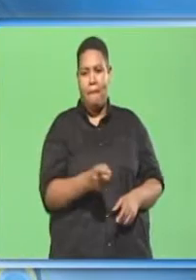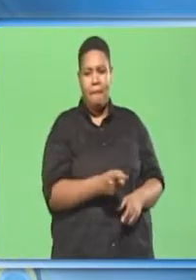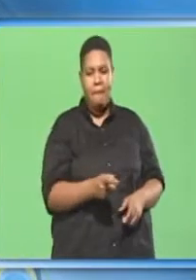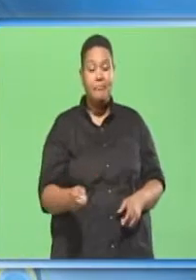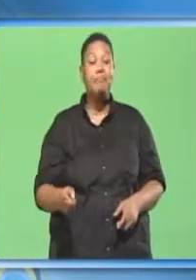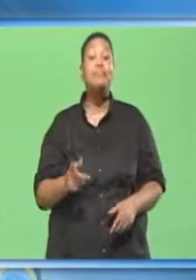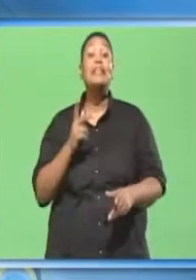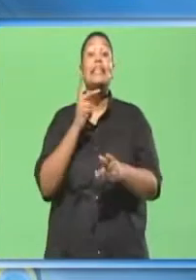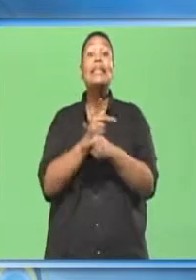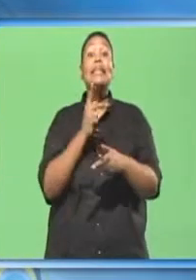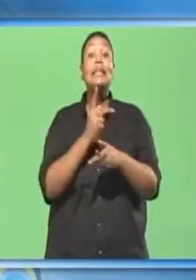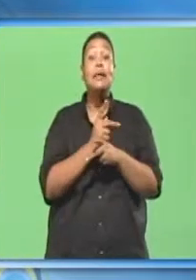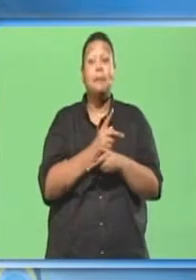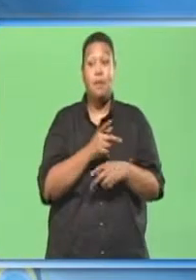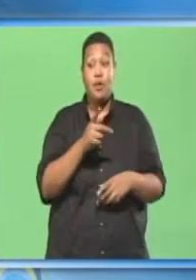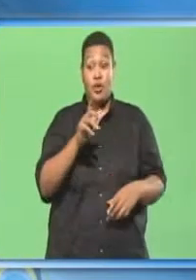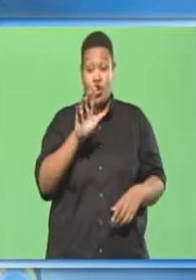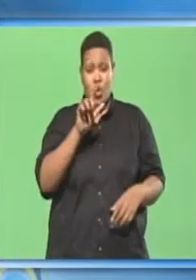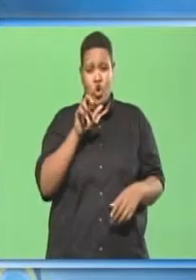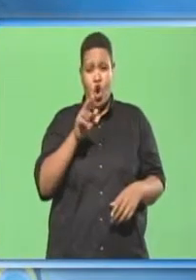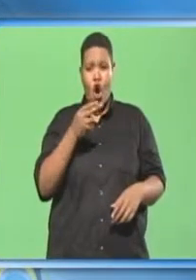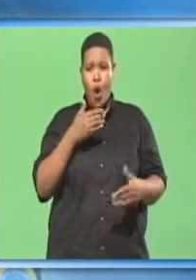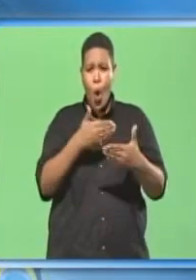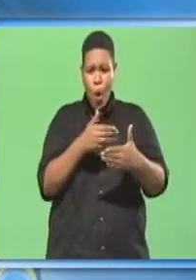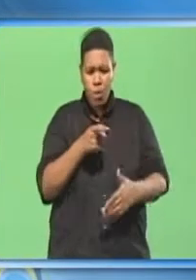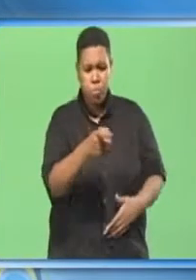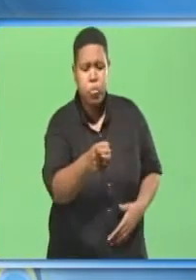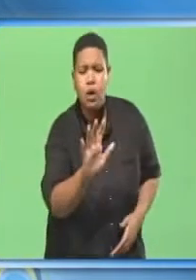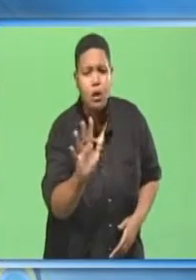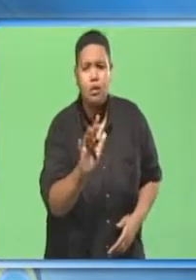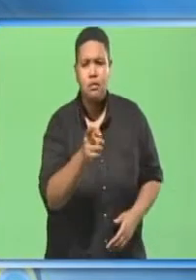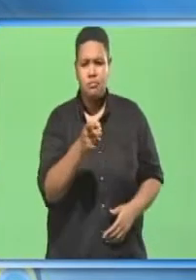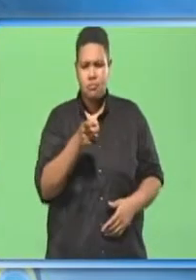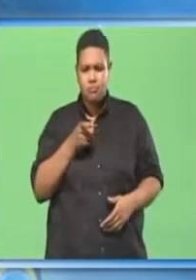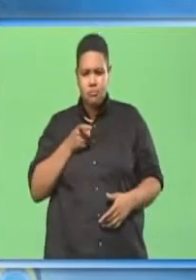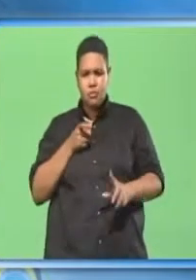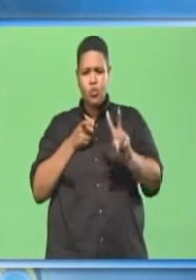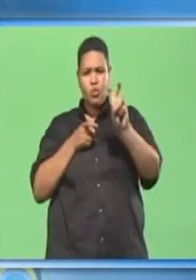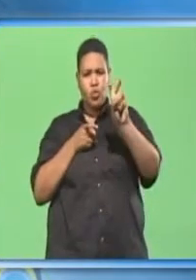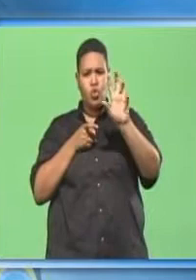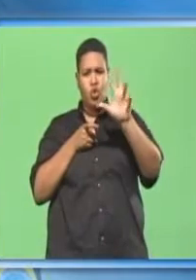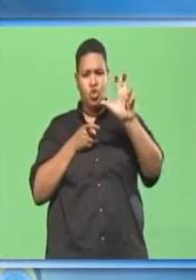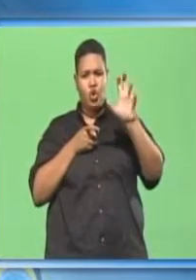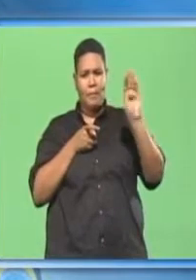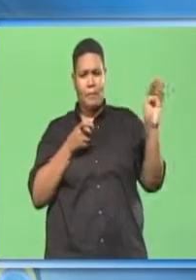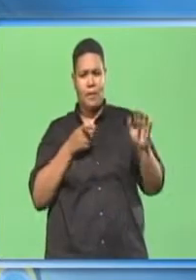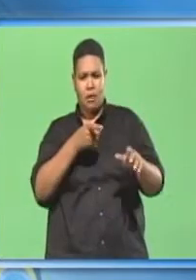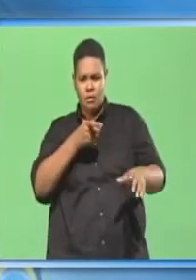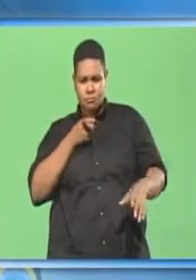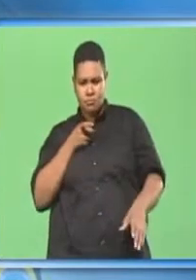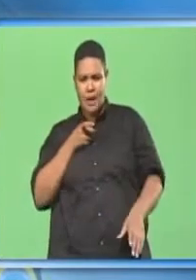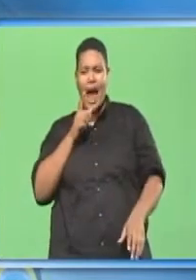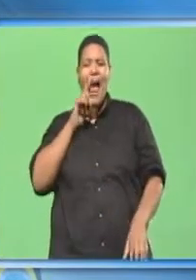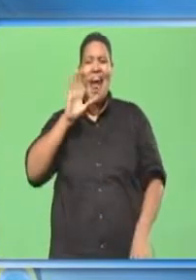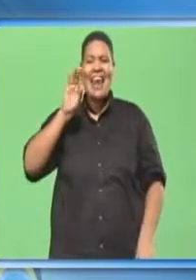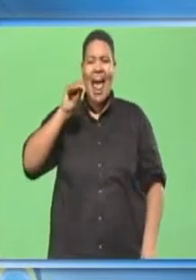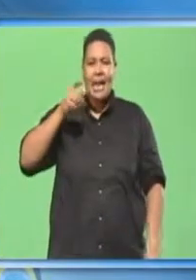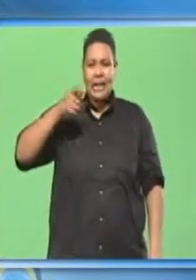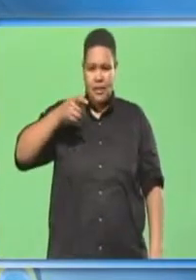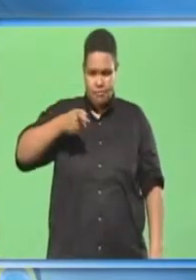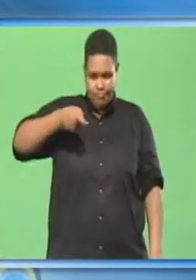Keep the nozzle of the gun between 200 mm to 300 mm from the workpiece and hold it at a 90-degree